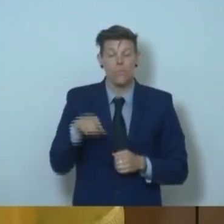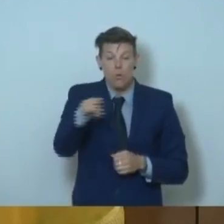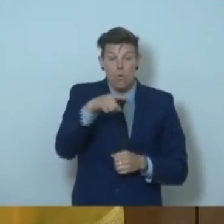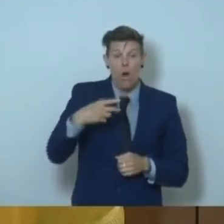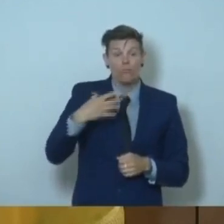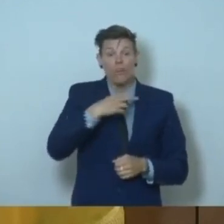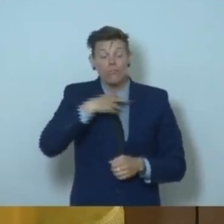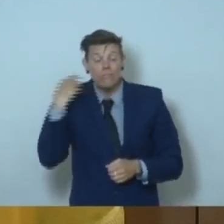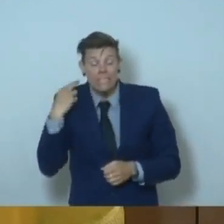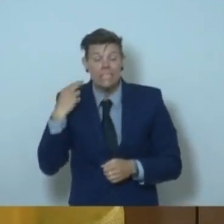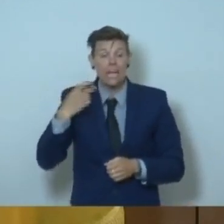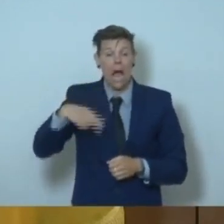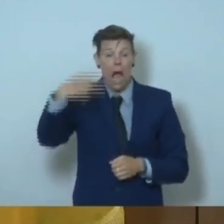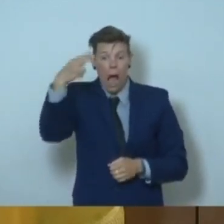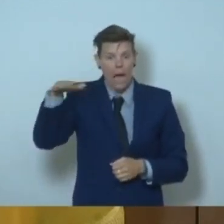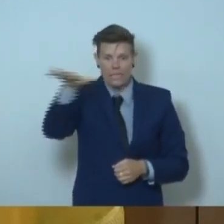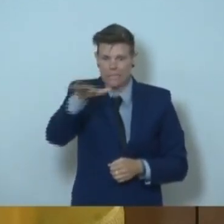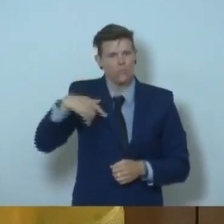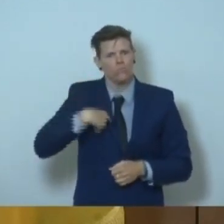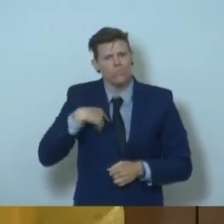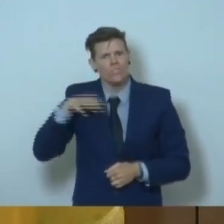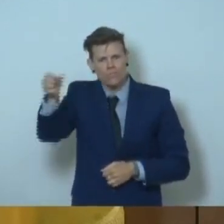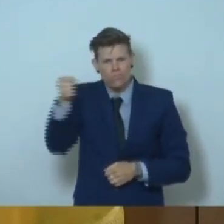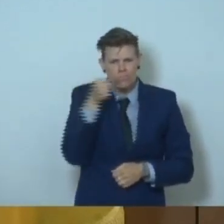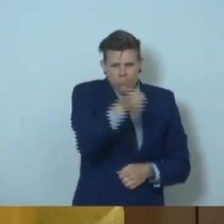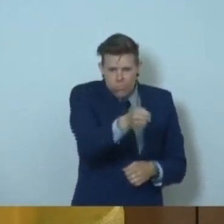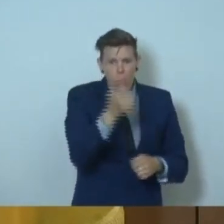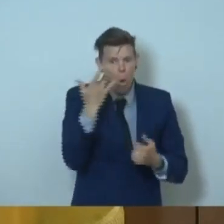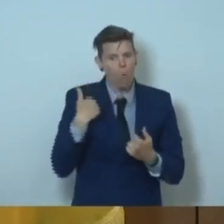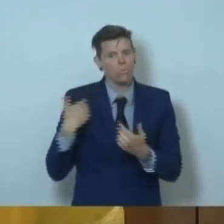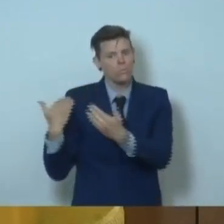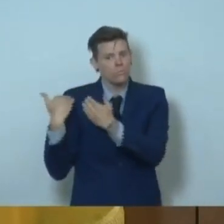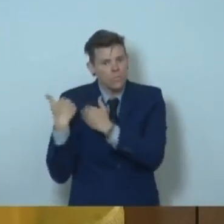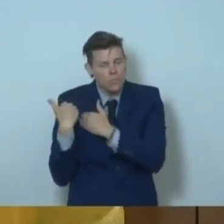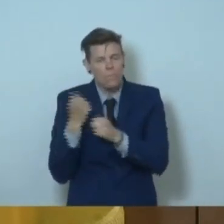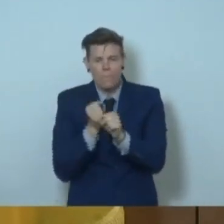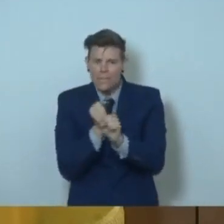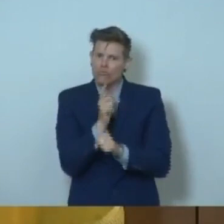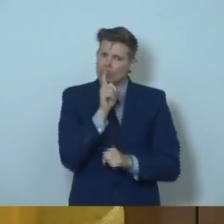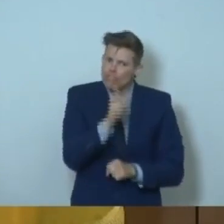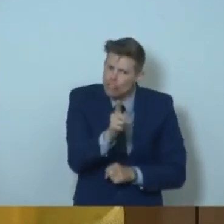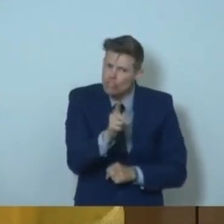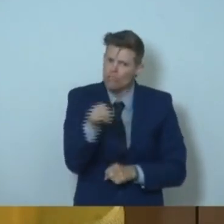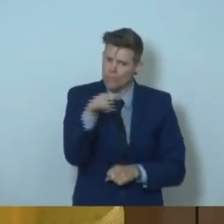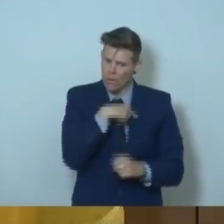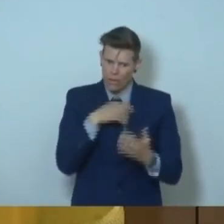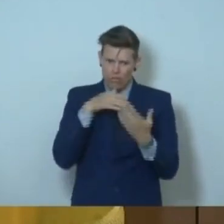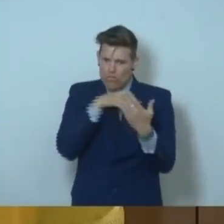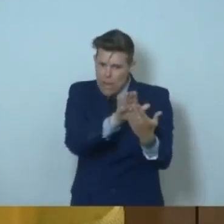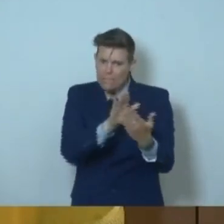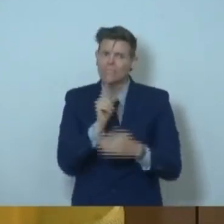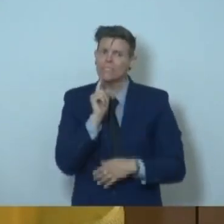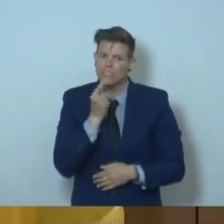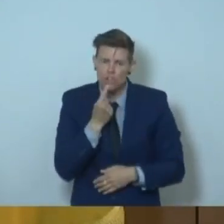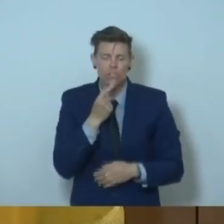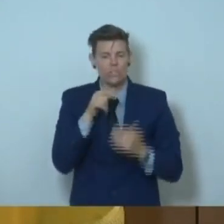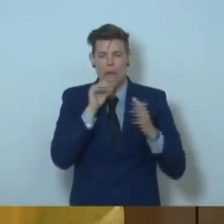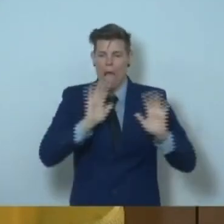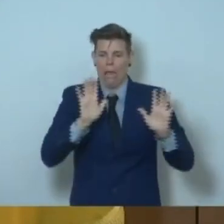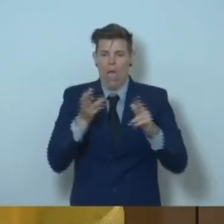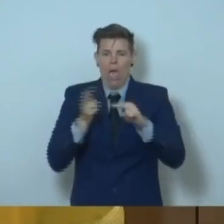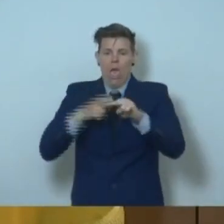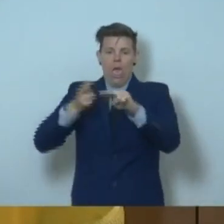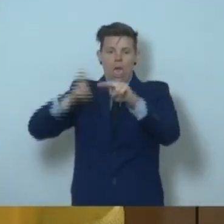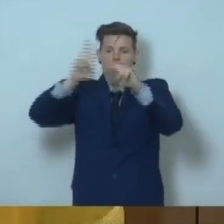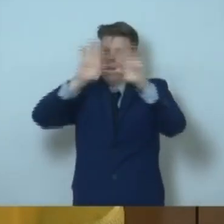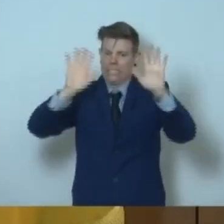are absolutely responsible for, but create an issue where we have an uptick in cases and we have concerning